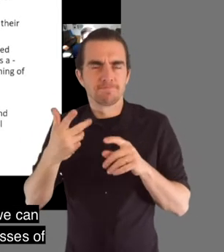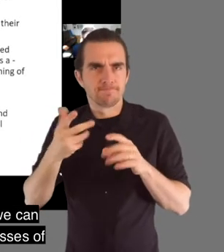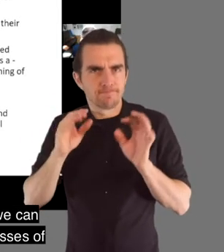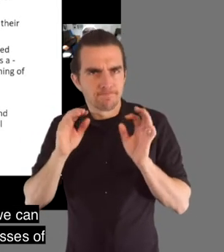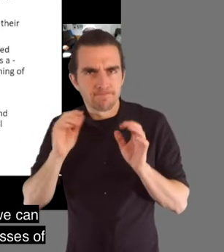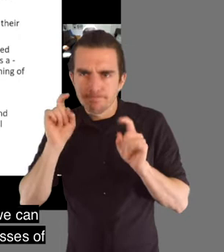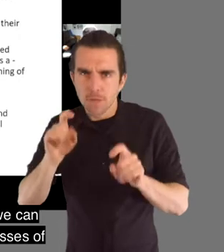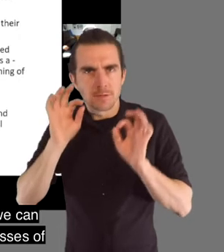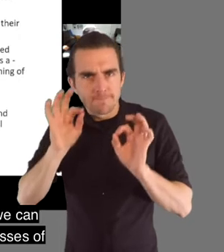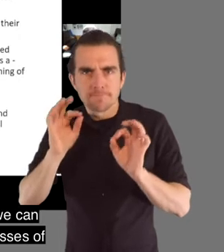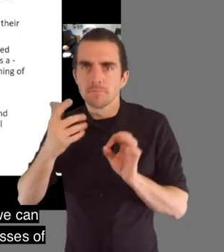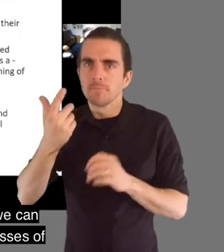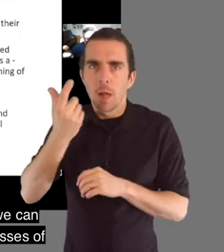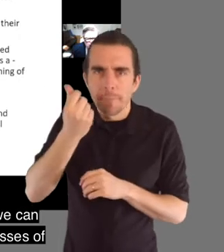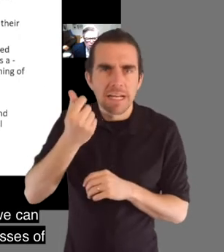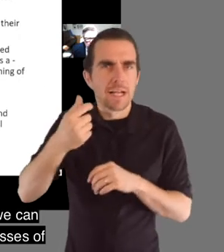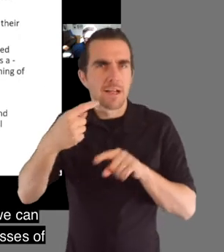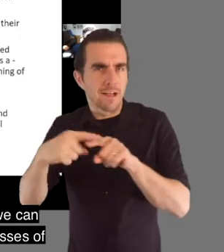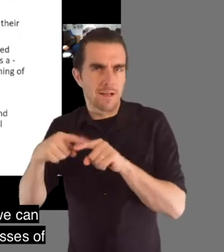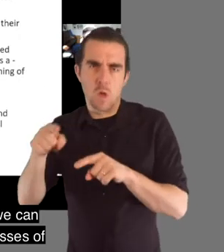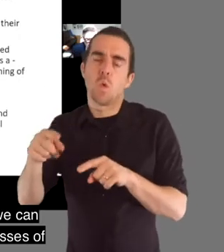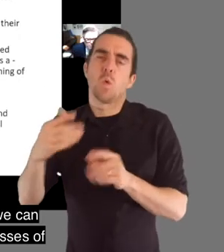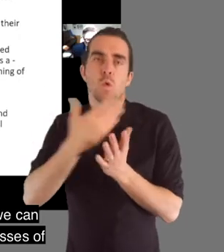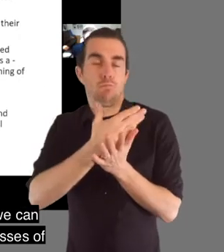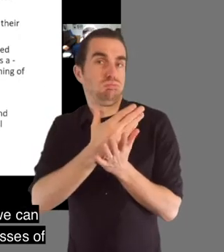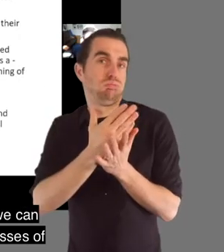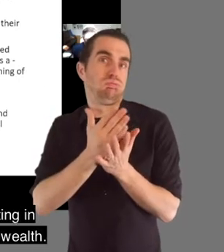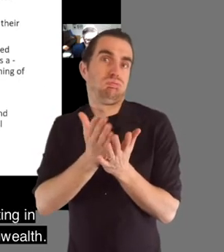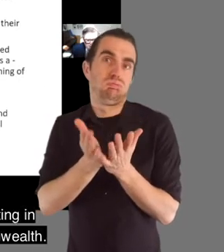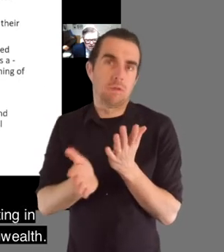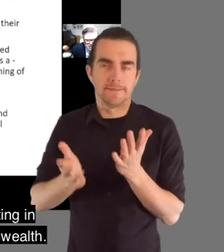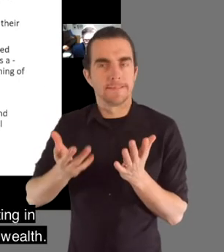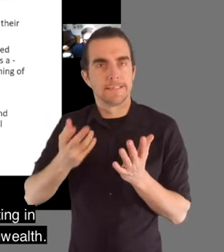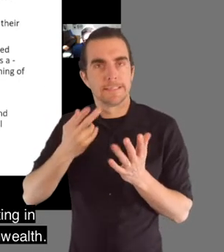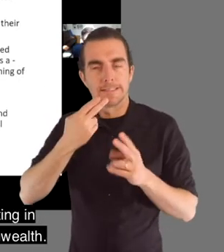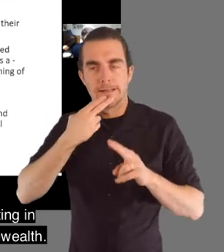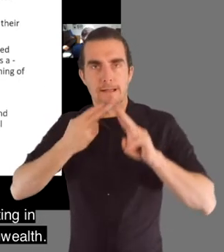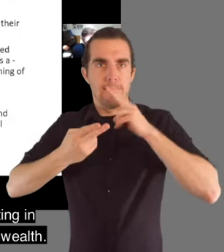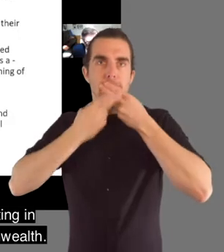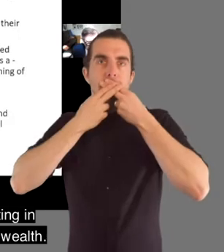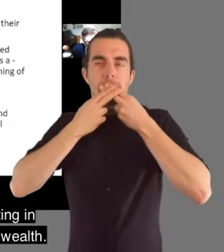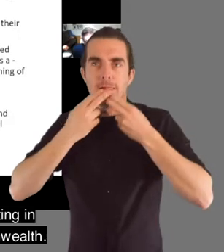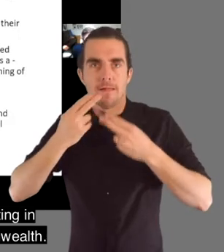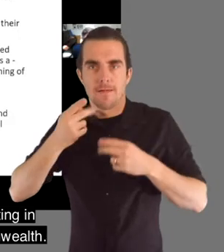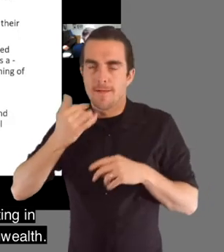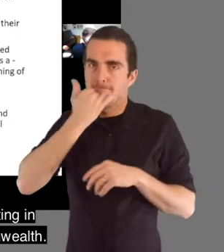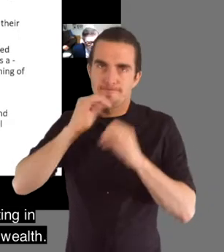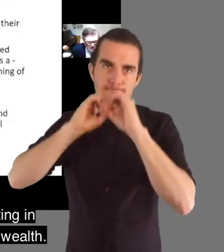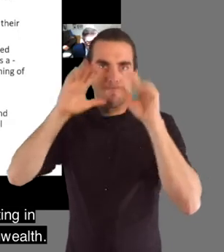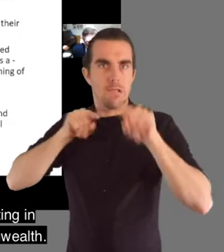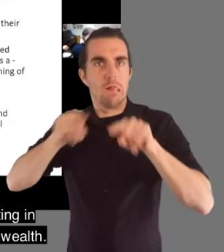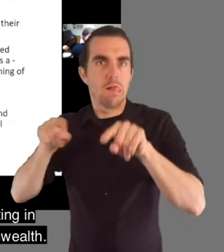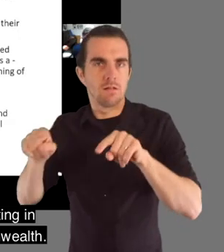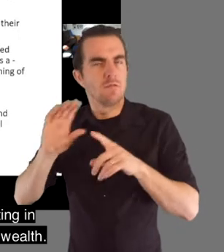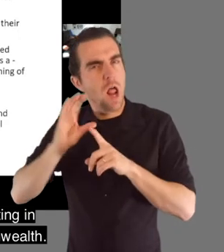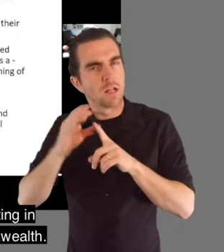property or money. So we can see how there's a whole range of processes of stigmatization that are still operating in many